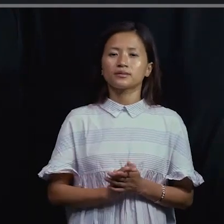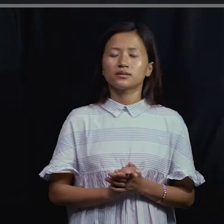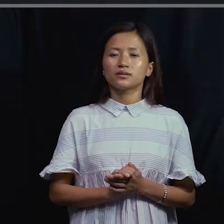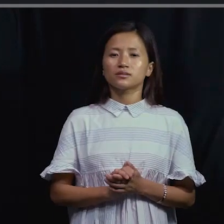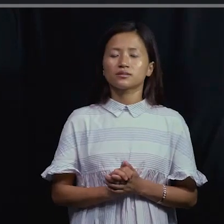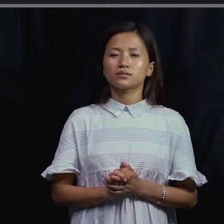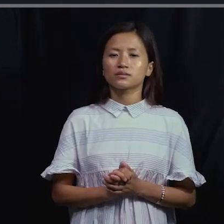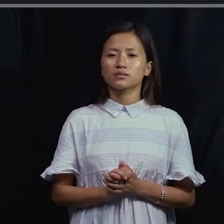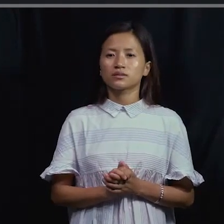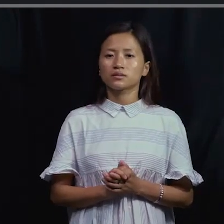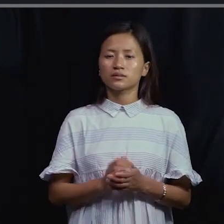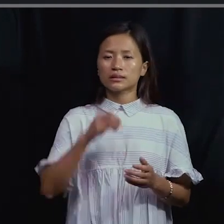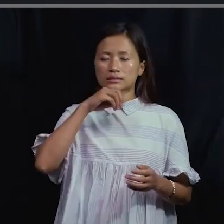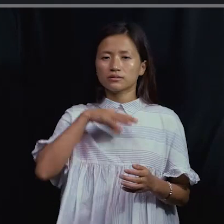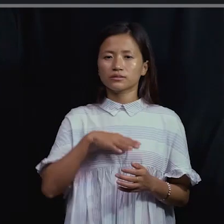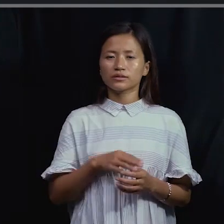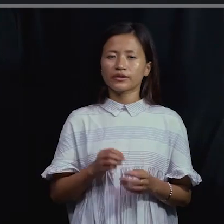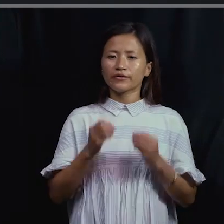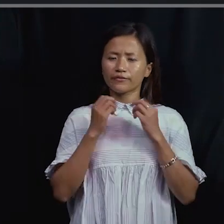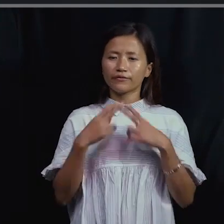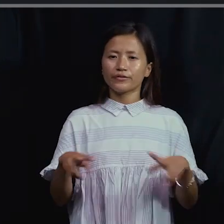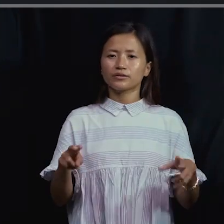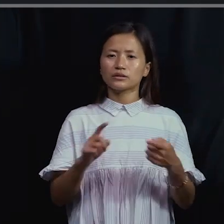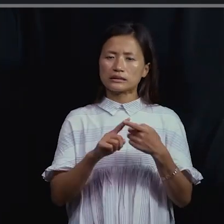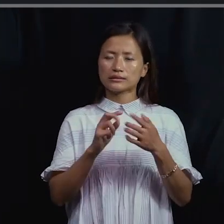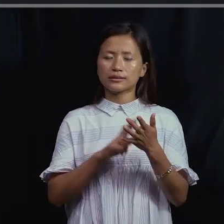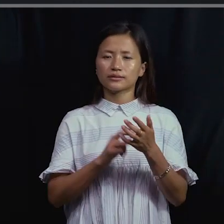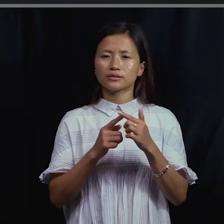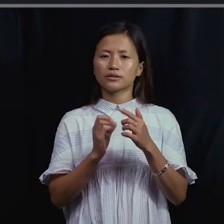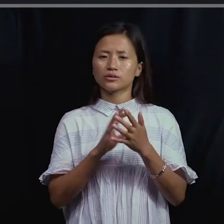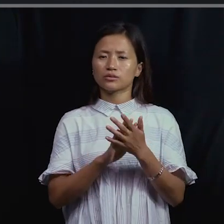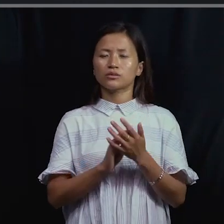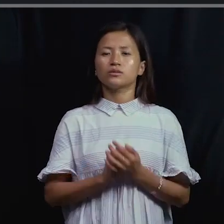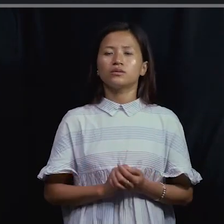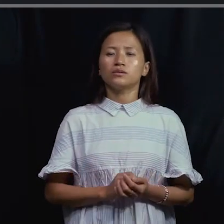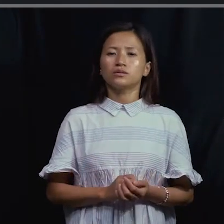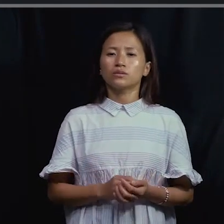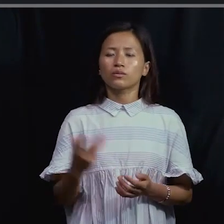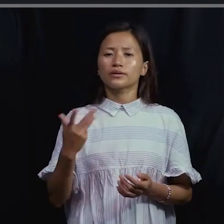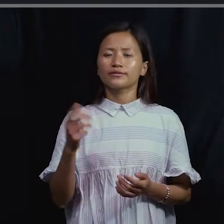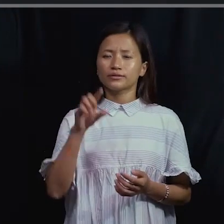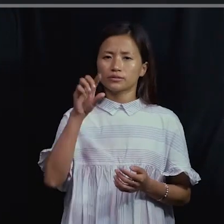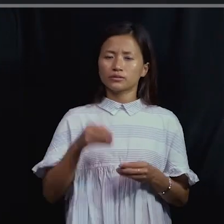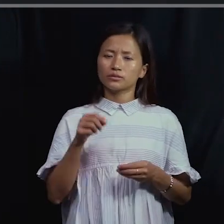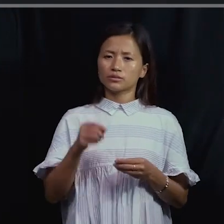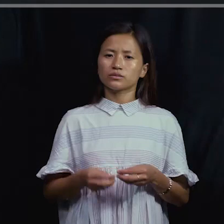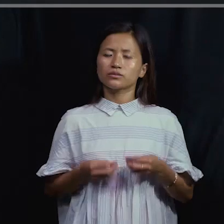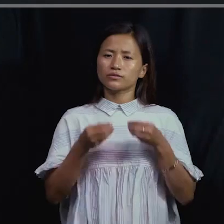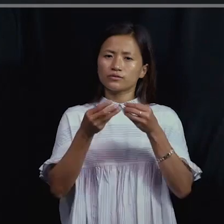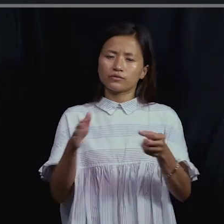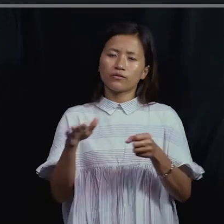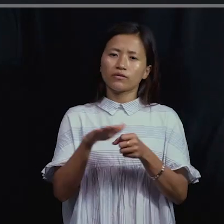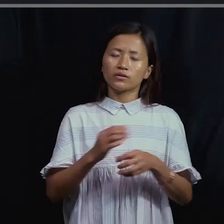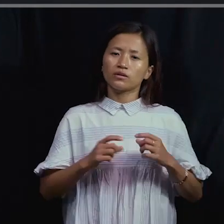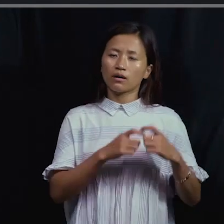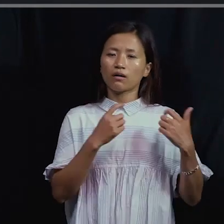development, the adolescents, they become very enthusiastic. That means whatever that they do, they give their full heart and